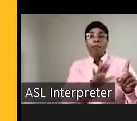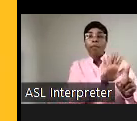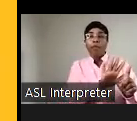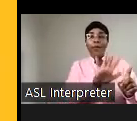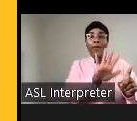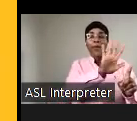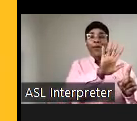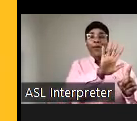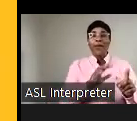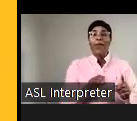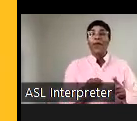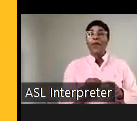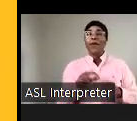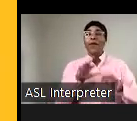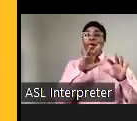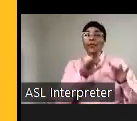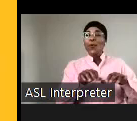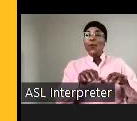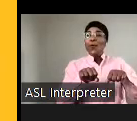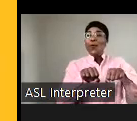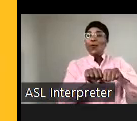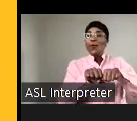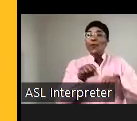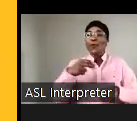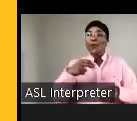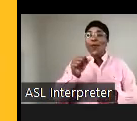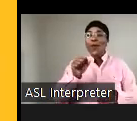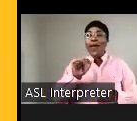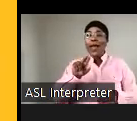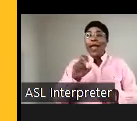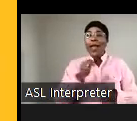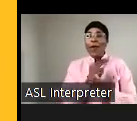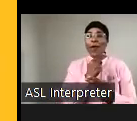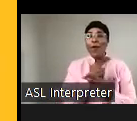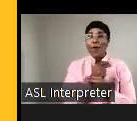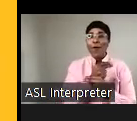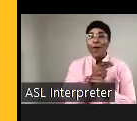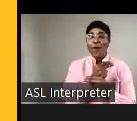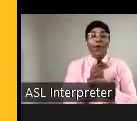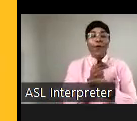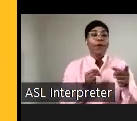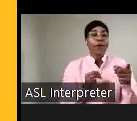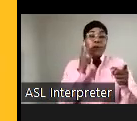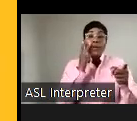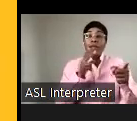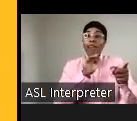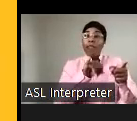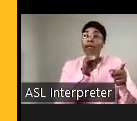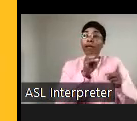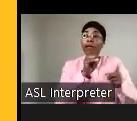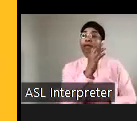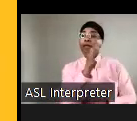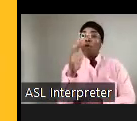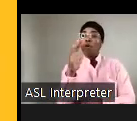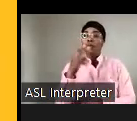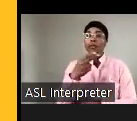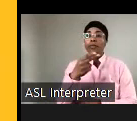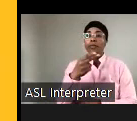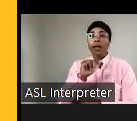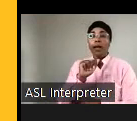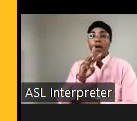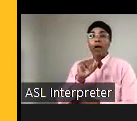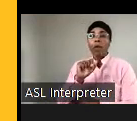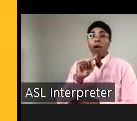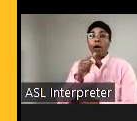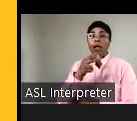that we collected in this landscape. You can see this is the Hiawatha National Forest here, and I just wanted to provide a little detail. These